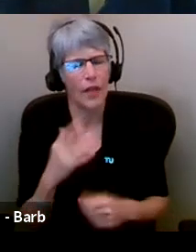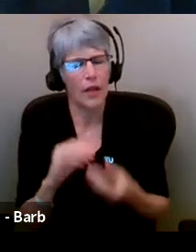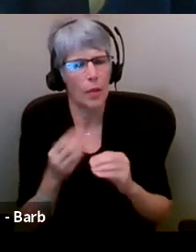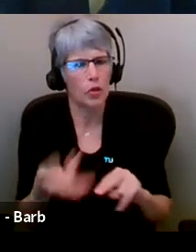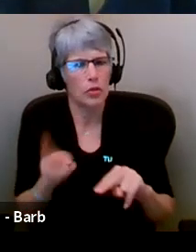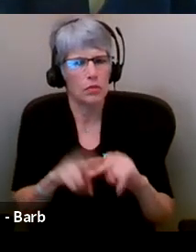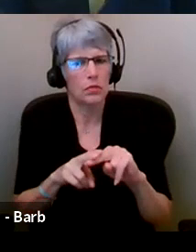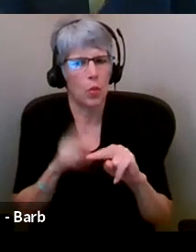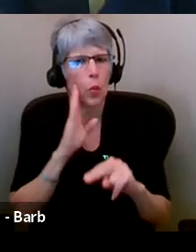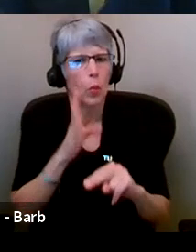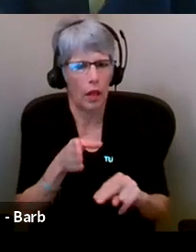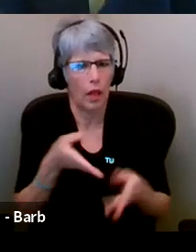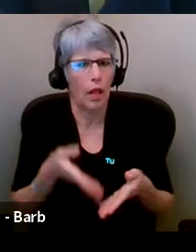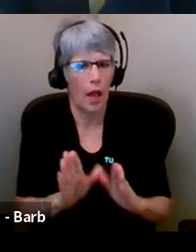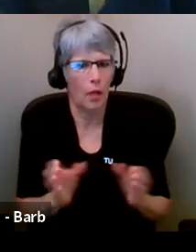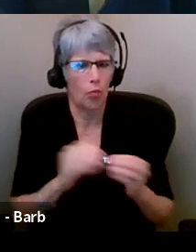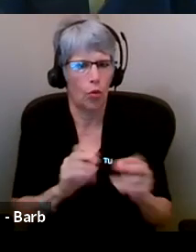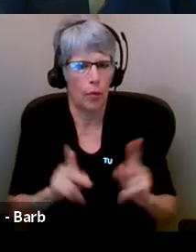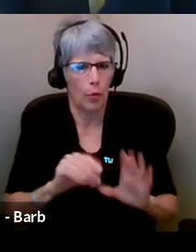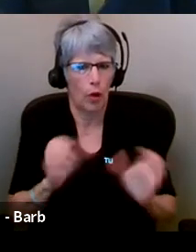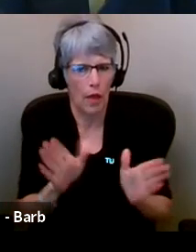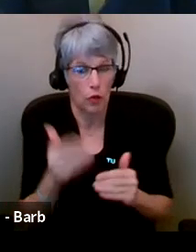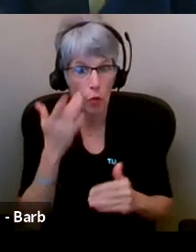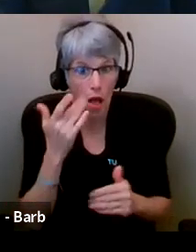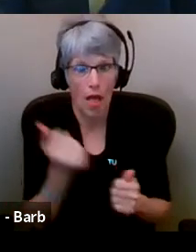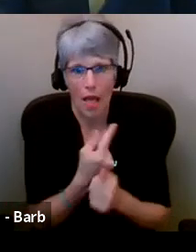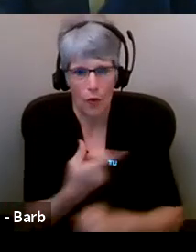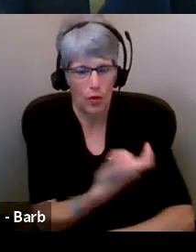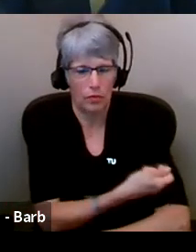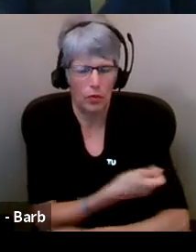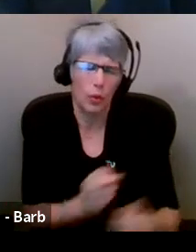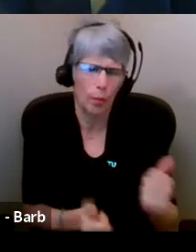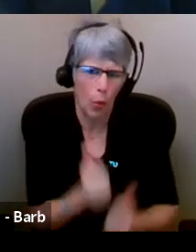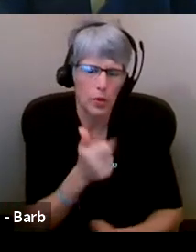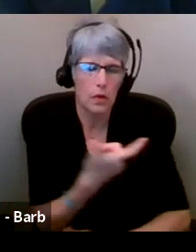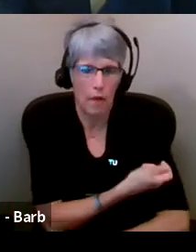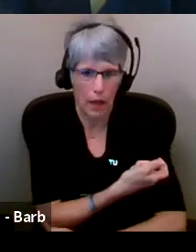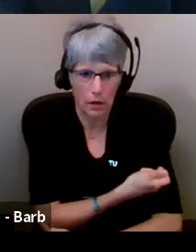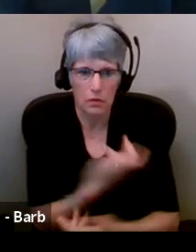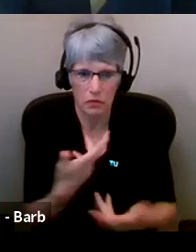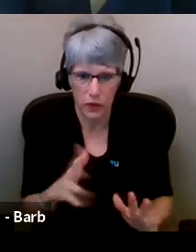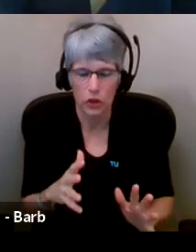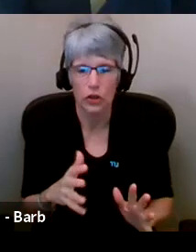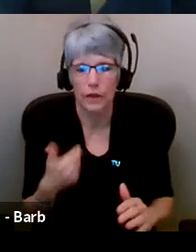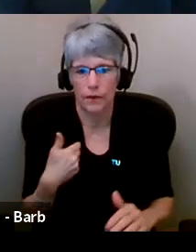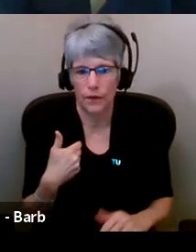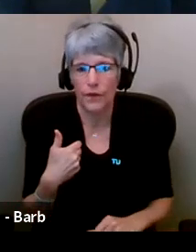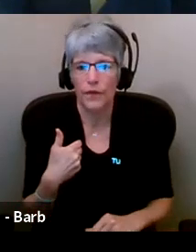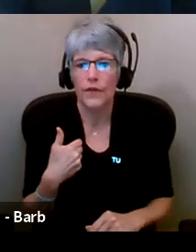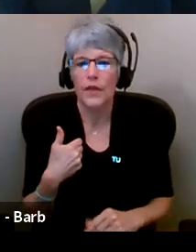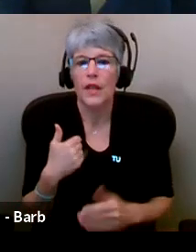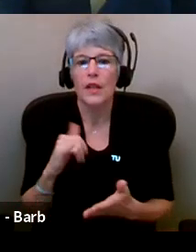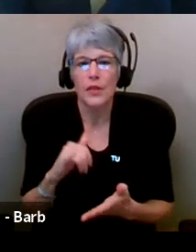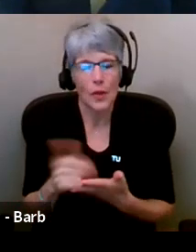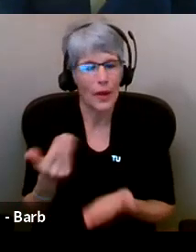on the fact that everybody will be vaccinated. The vast majority will be vaccinated. And so again, as that recommendation comes